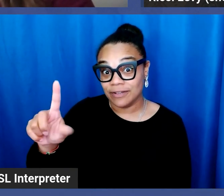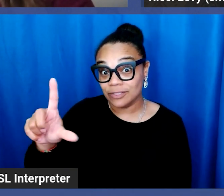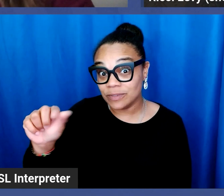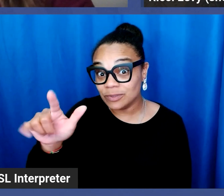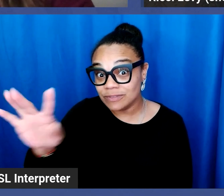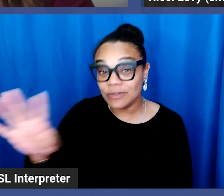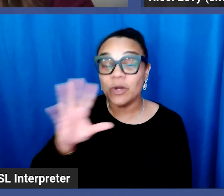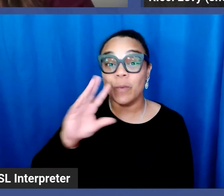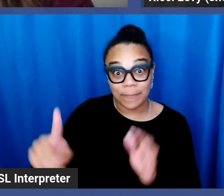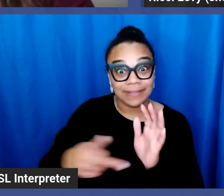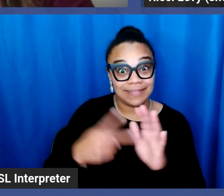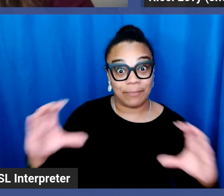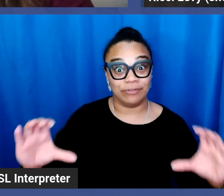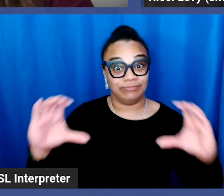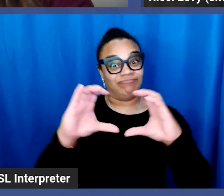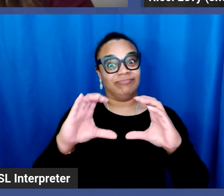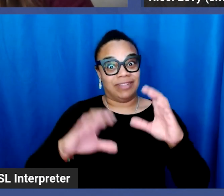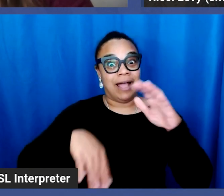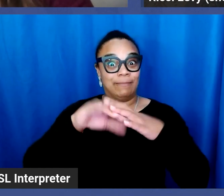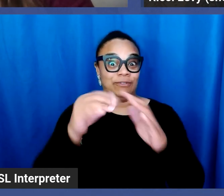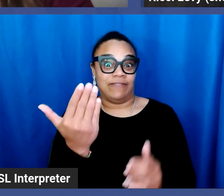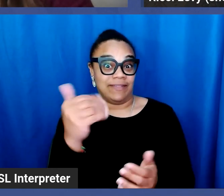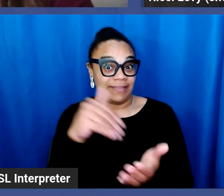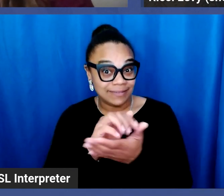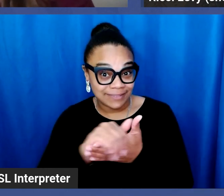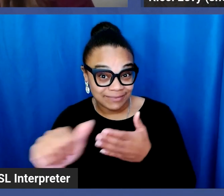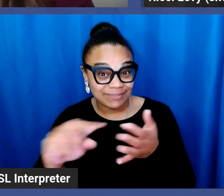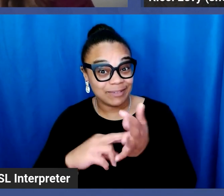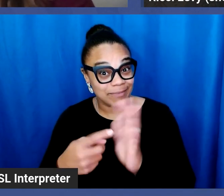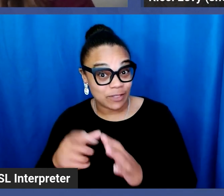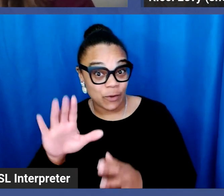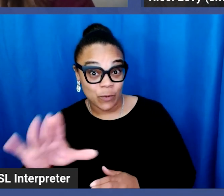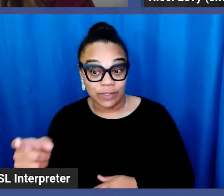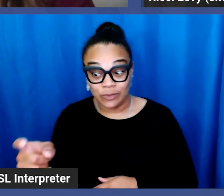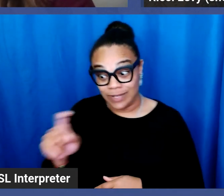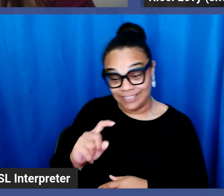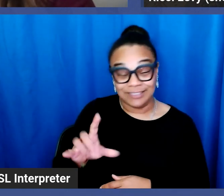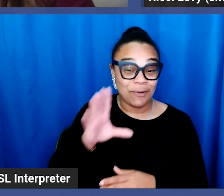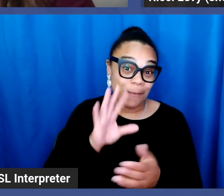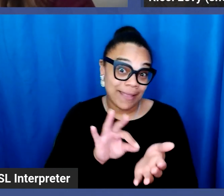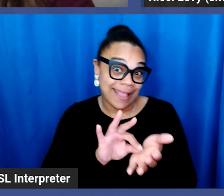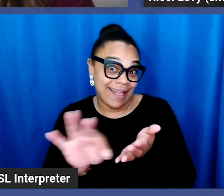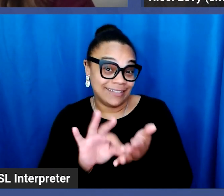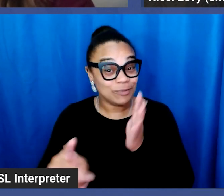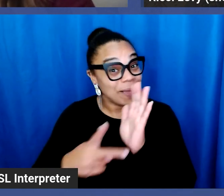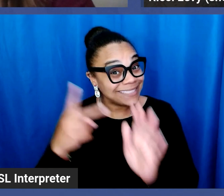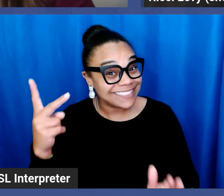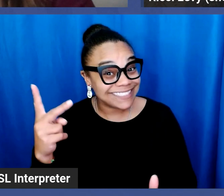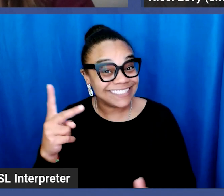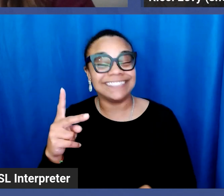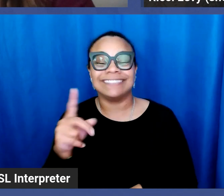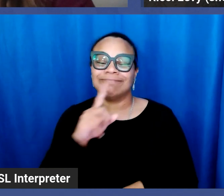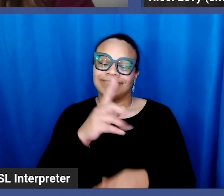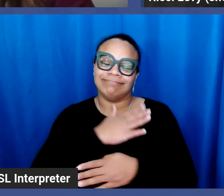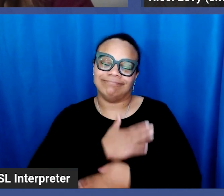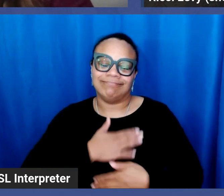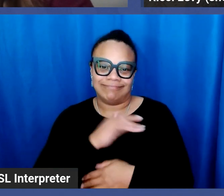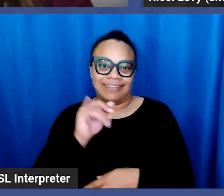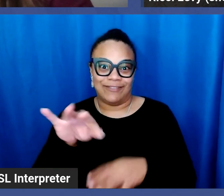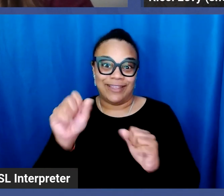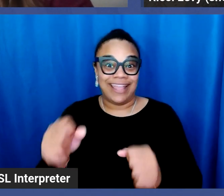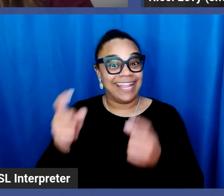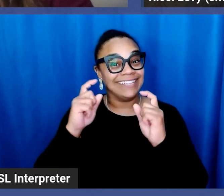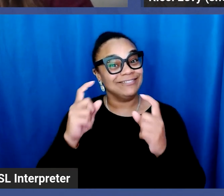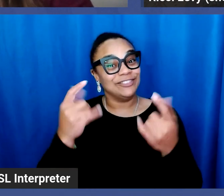to $15,000. So your donation actually counts twice. We'd really appreciate it if you could give